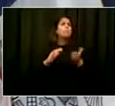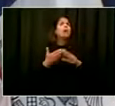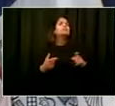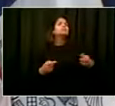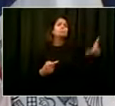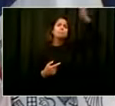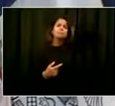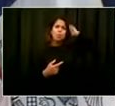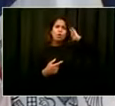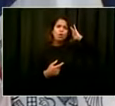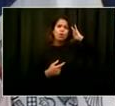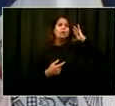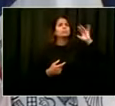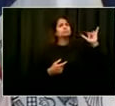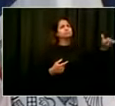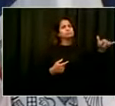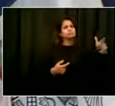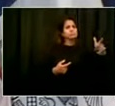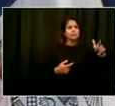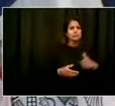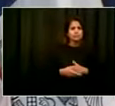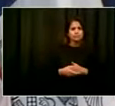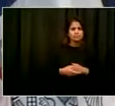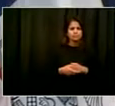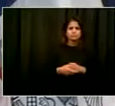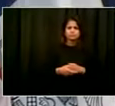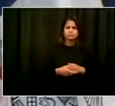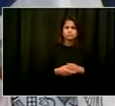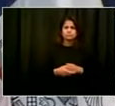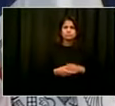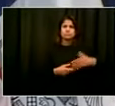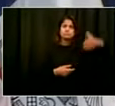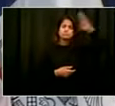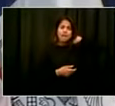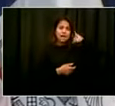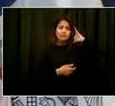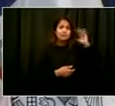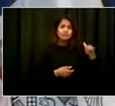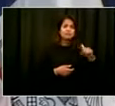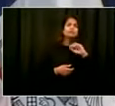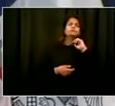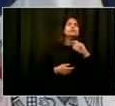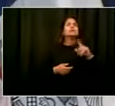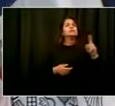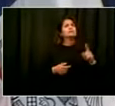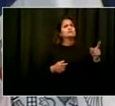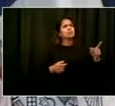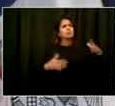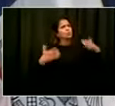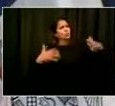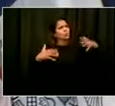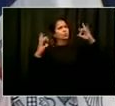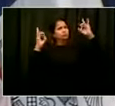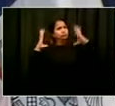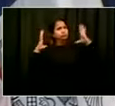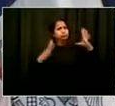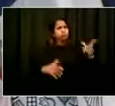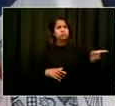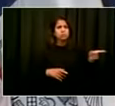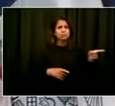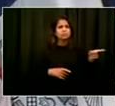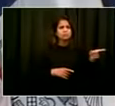less likely to honor and, you know, and balance all of its obligations. And we saw some